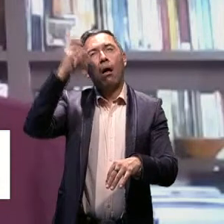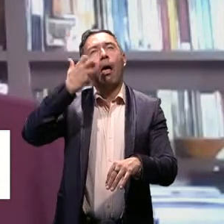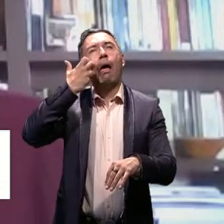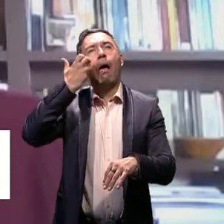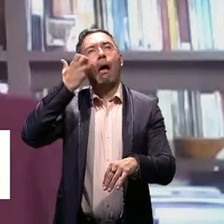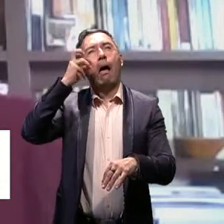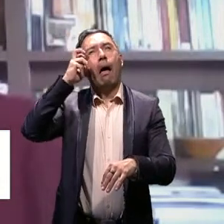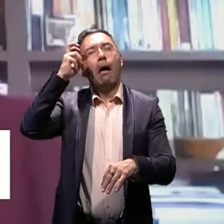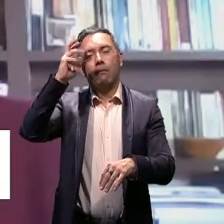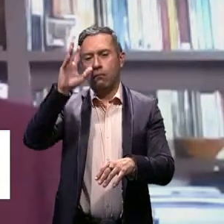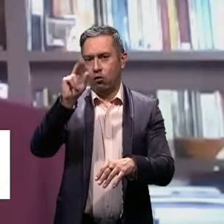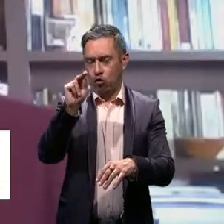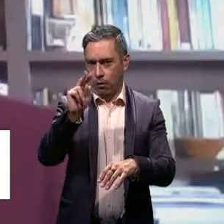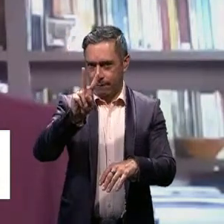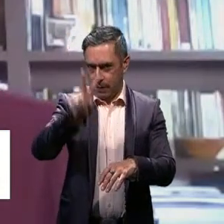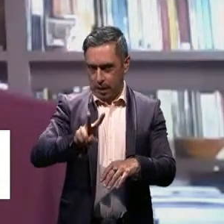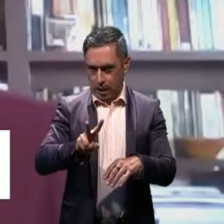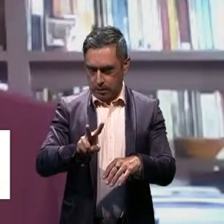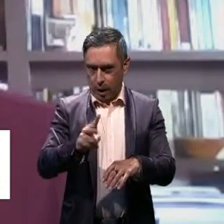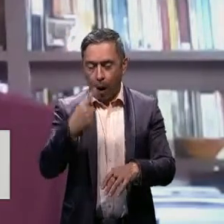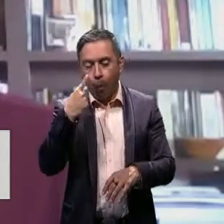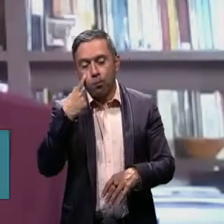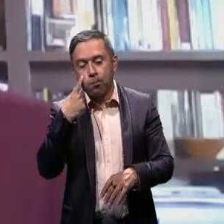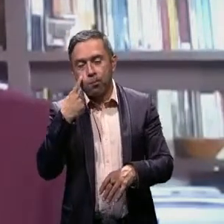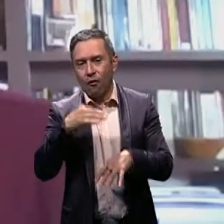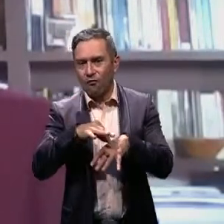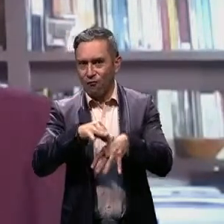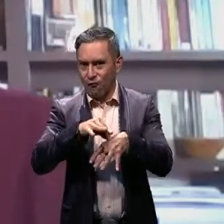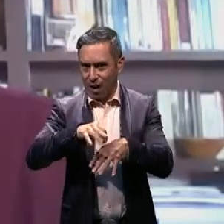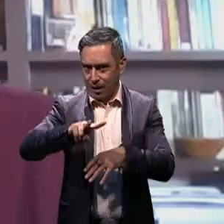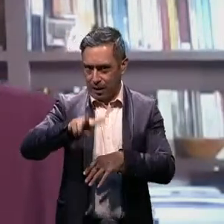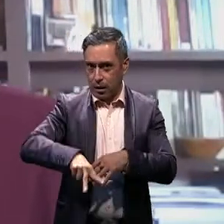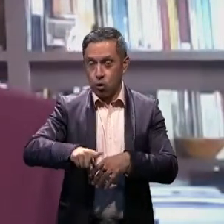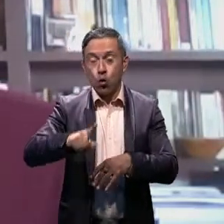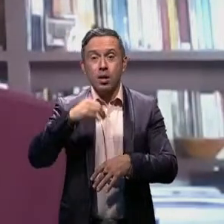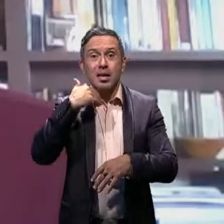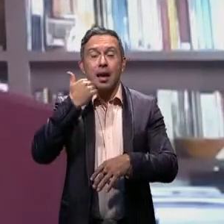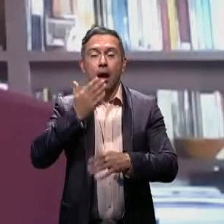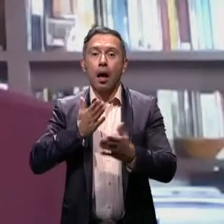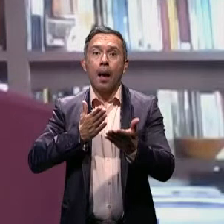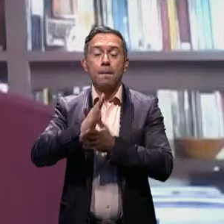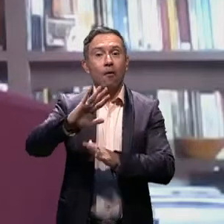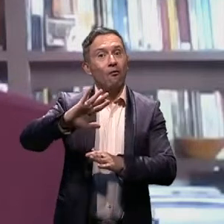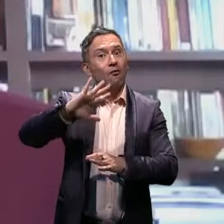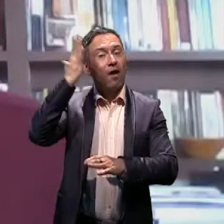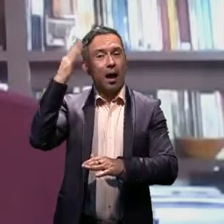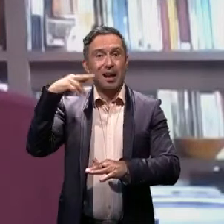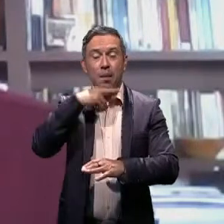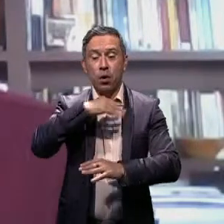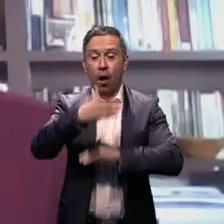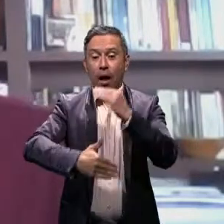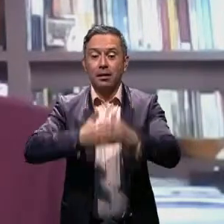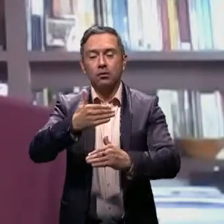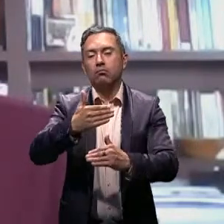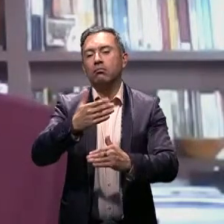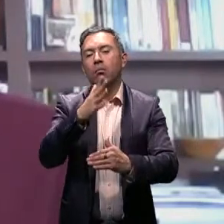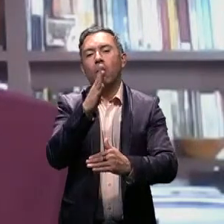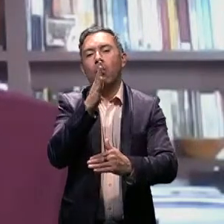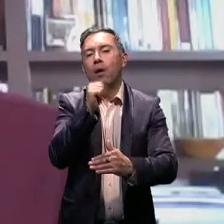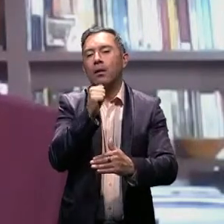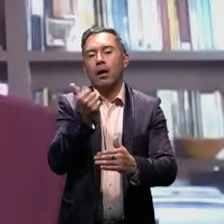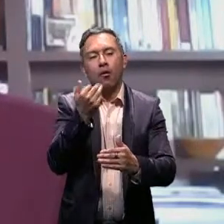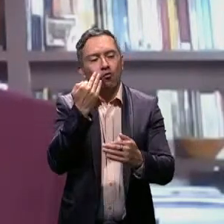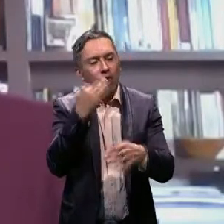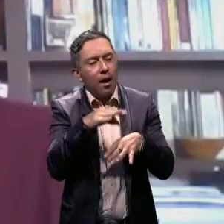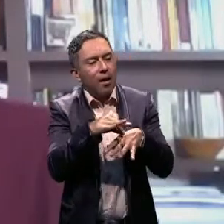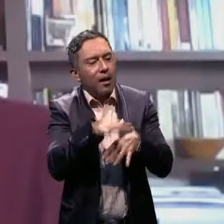the ground. Of course, there are things that we would like to accomplish immediately, but the reality does not allow us to